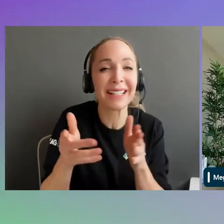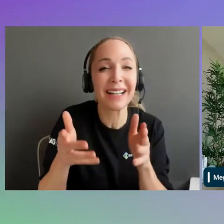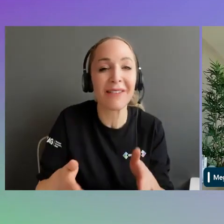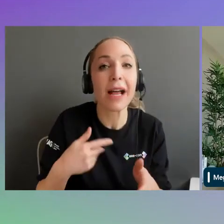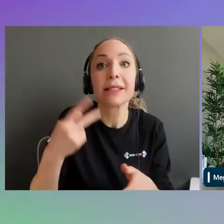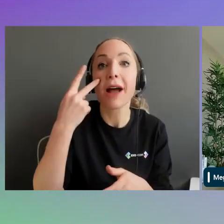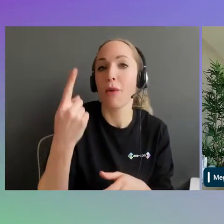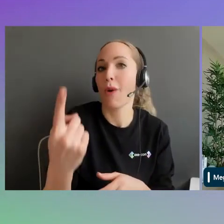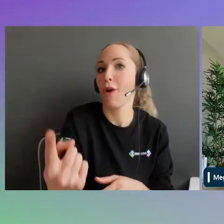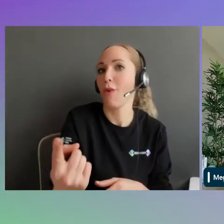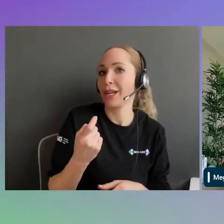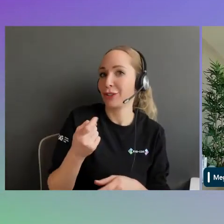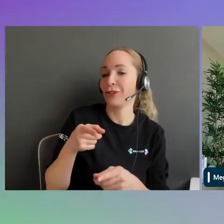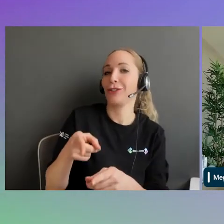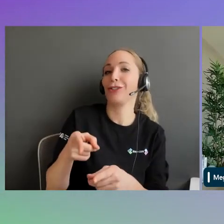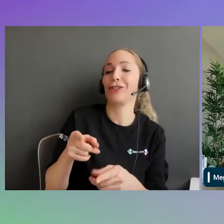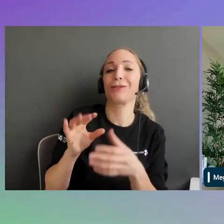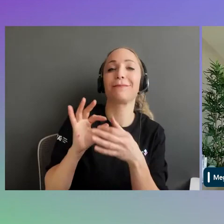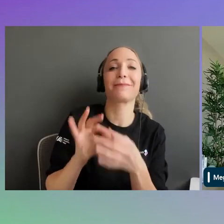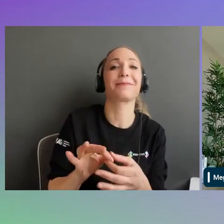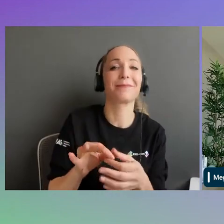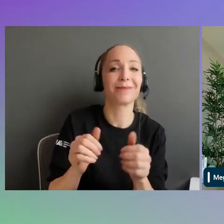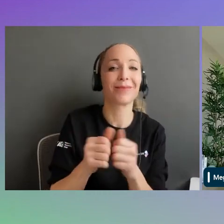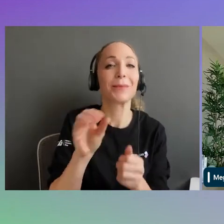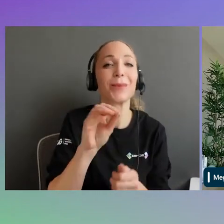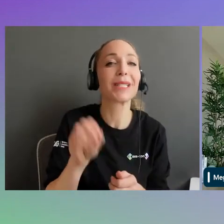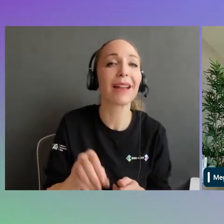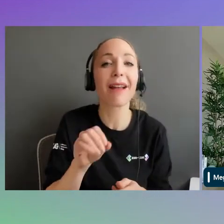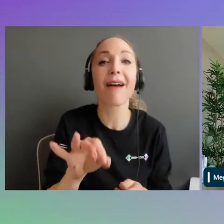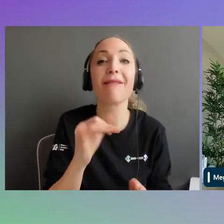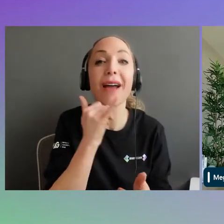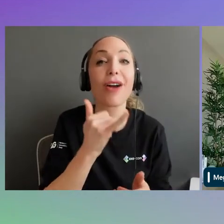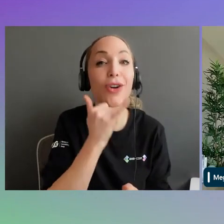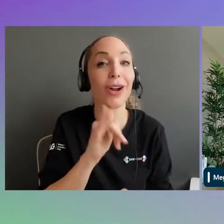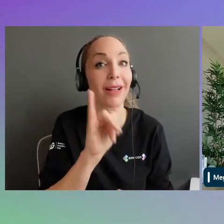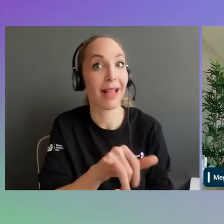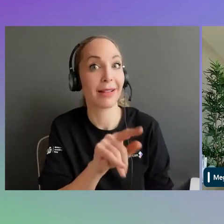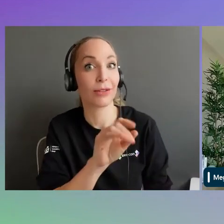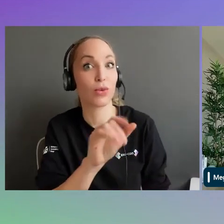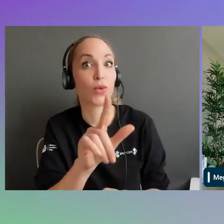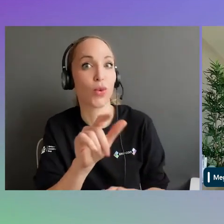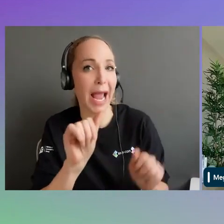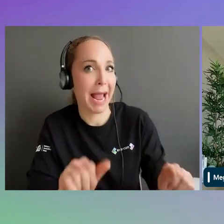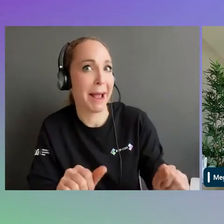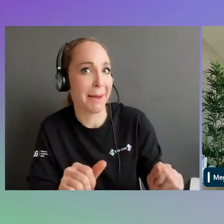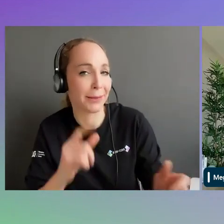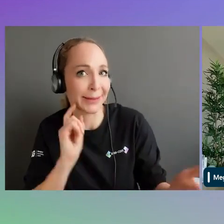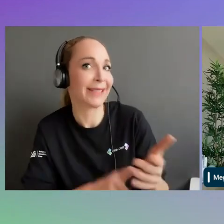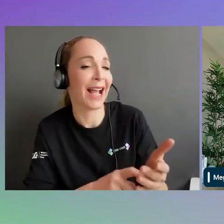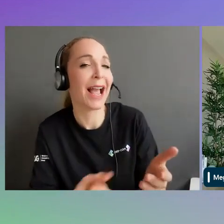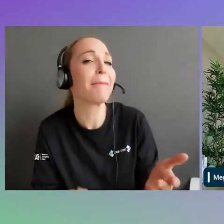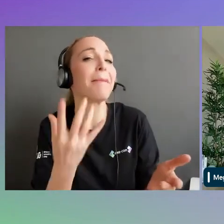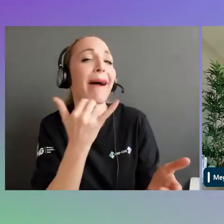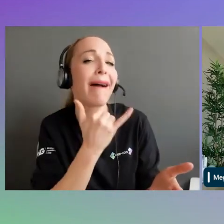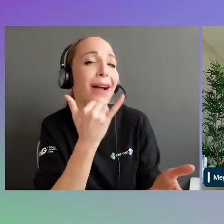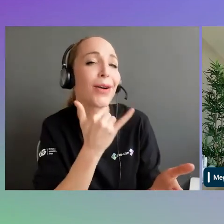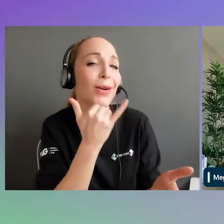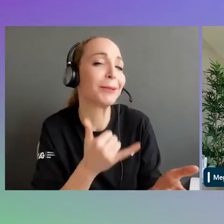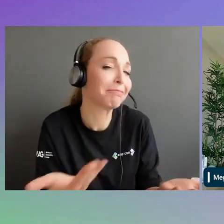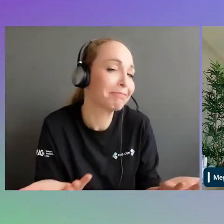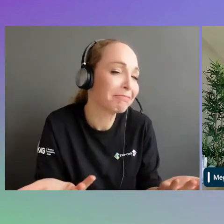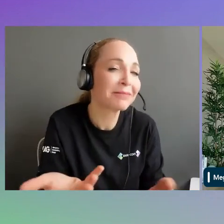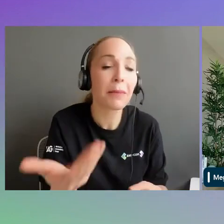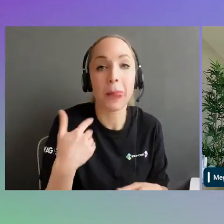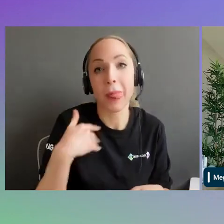in regarding the percentage of errors that the tool fixes or is able to detect, which I know this isn't as straightforward